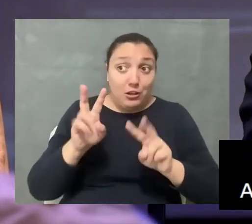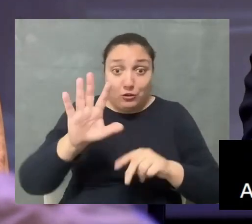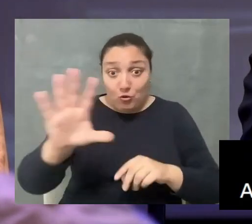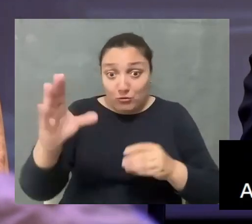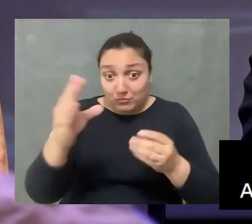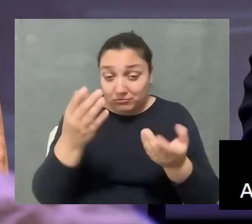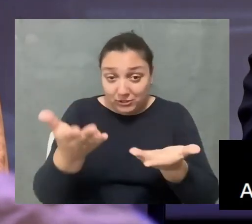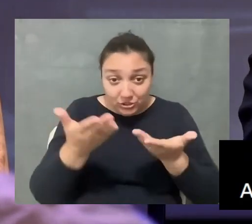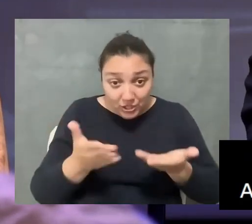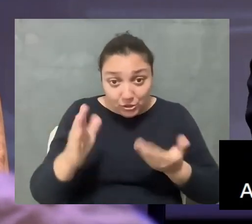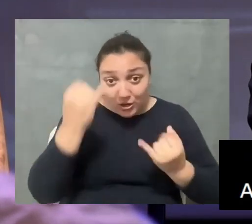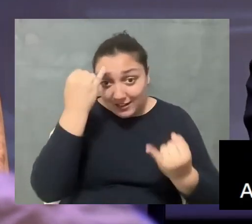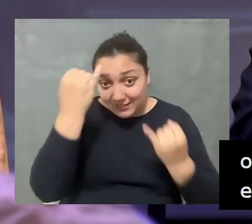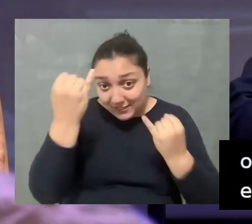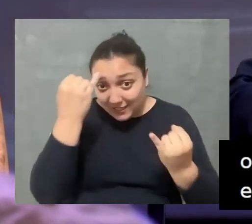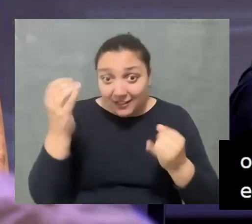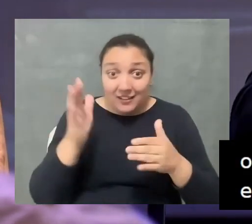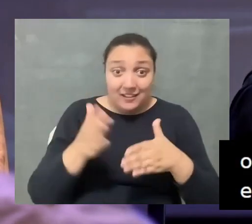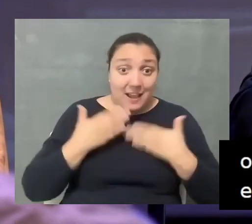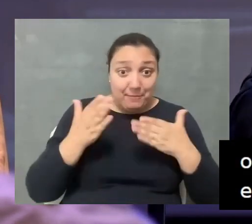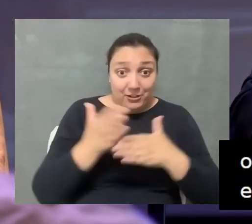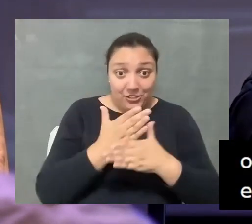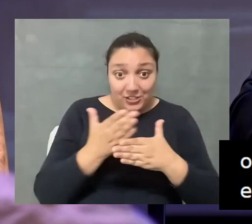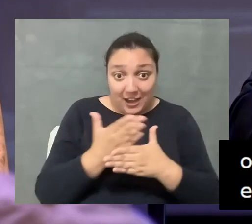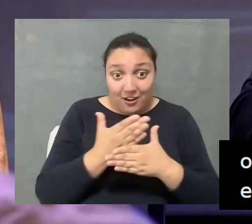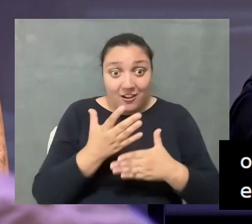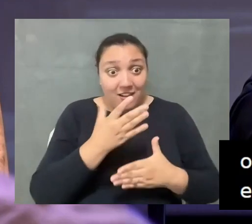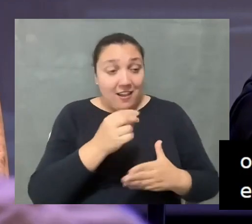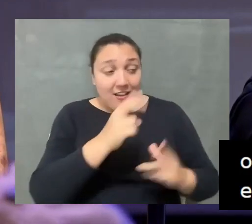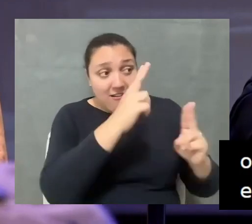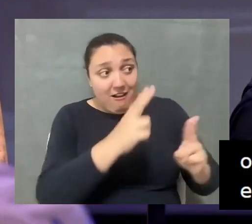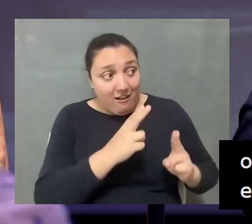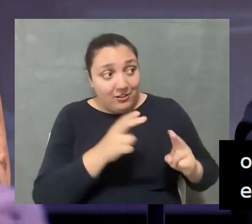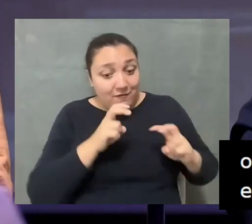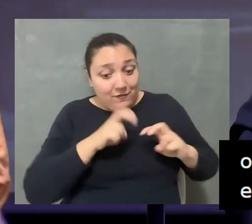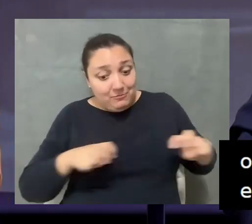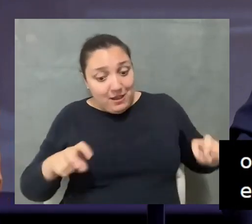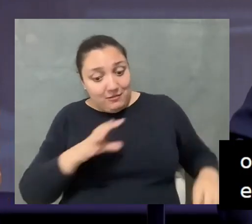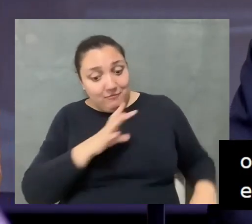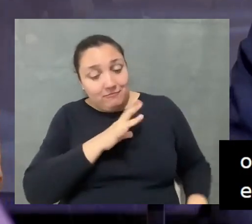suggestions, your ideas, and happy to share today, and also super honored to be sharing this panel. Thank you.